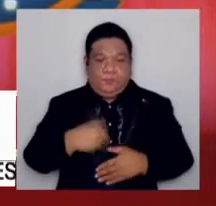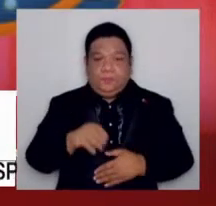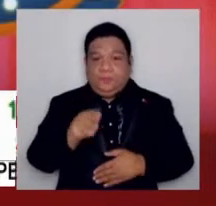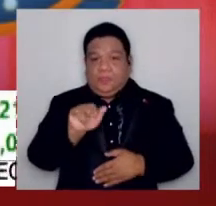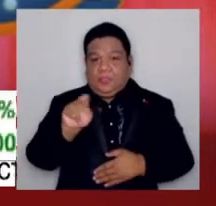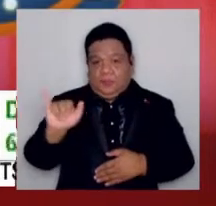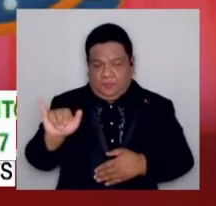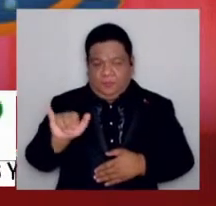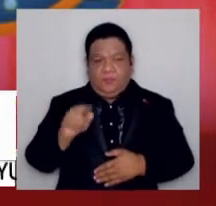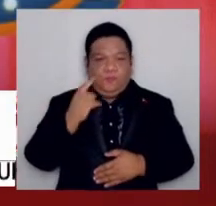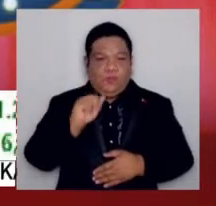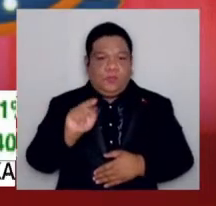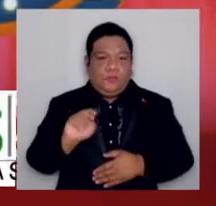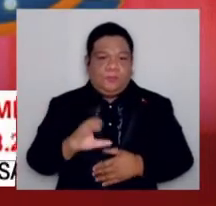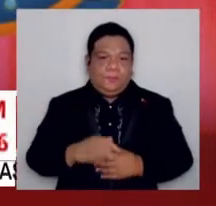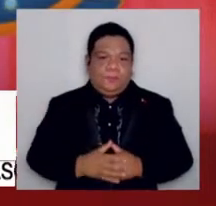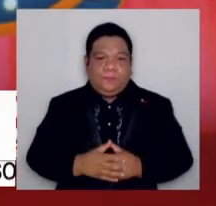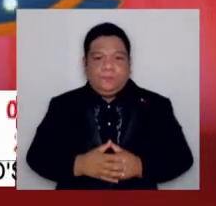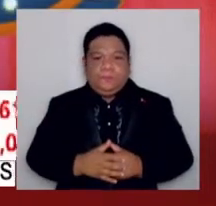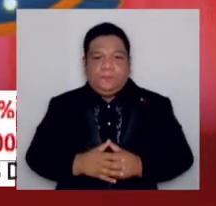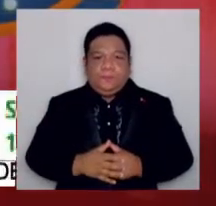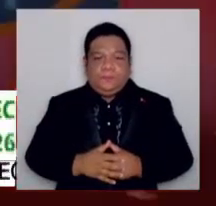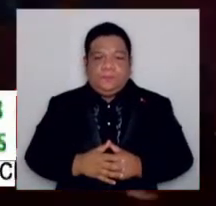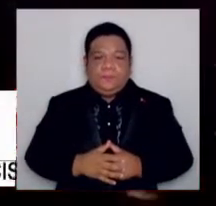for ANC.